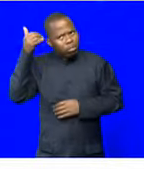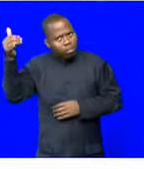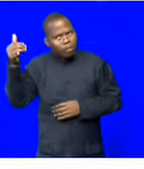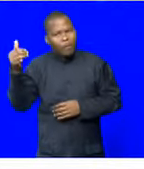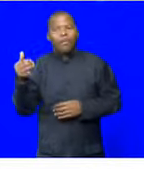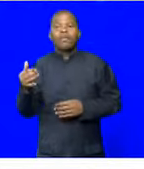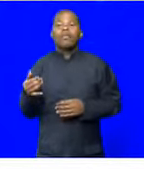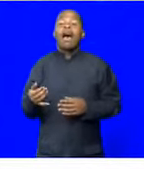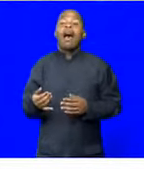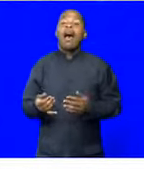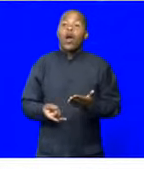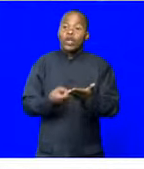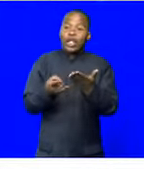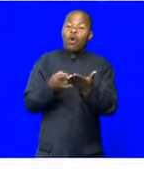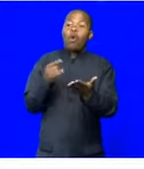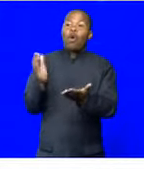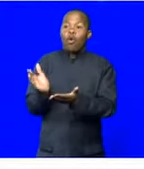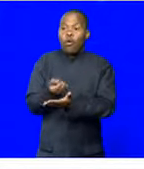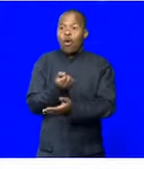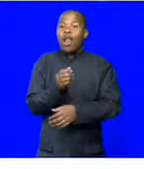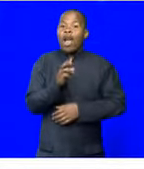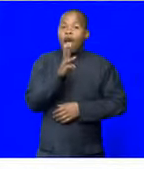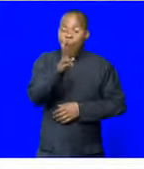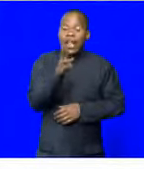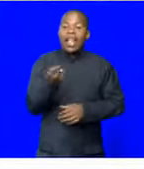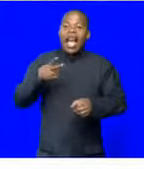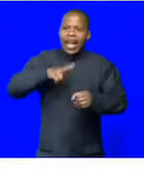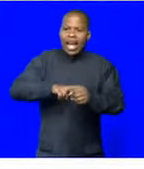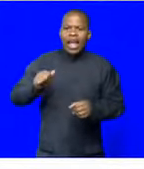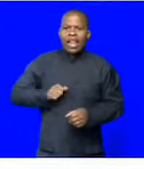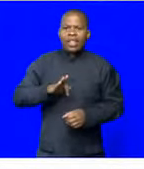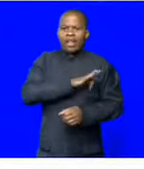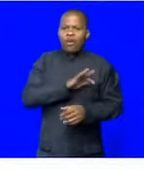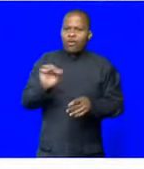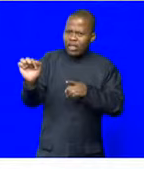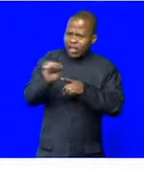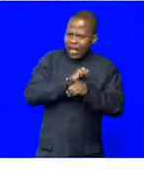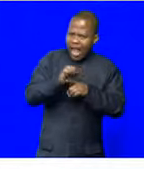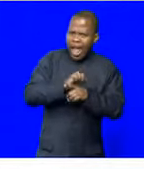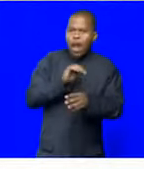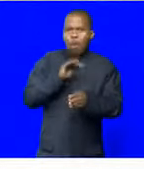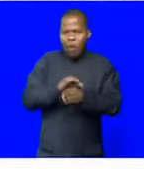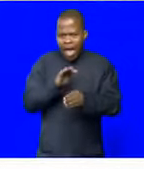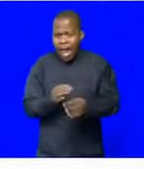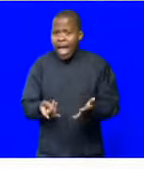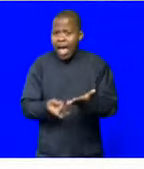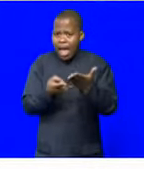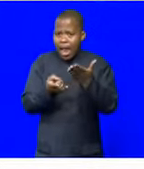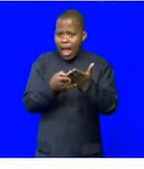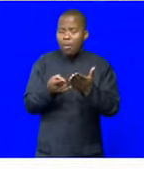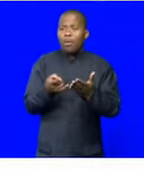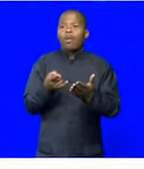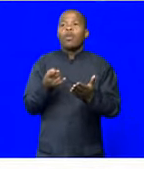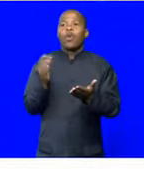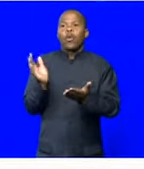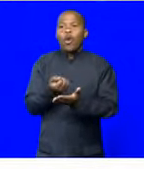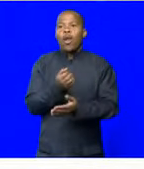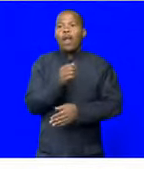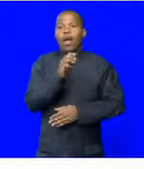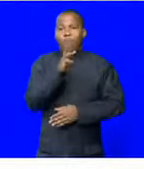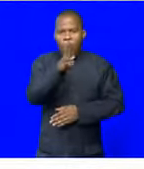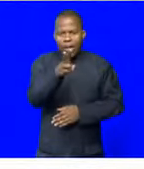a trained person who will give them first line response for gender based violence support, and then a further referral to another entity to give